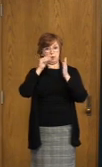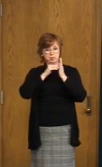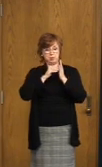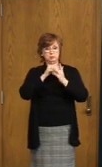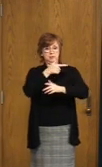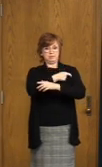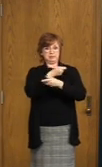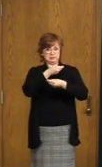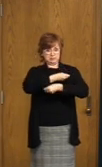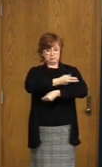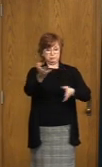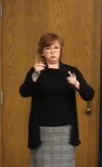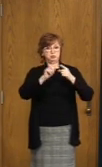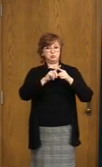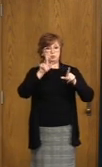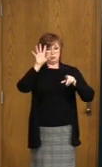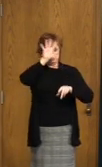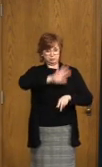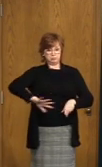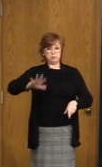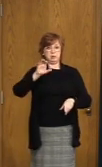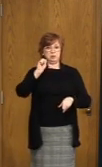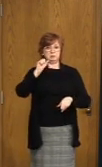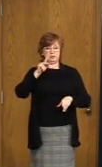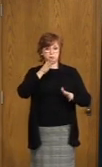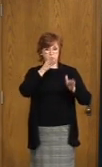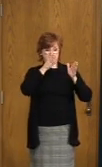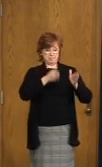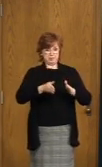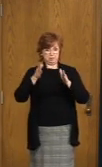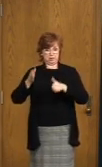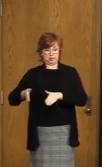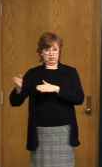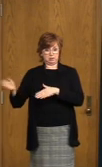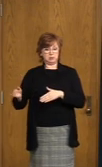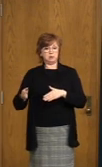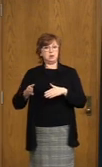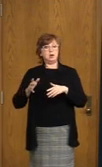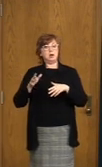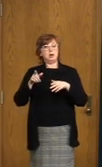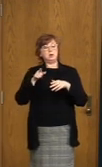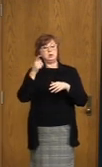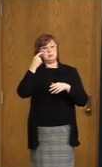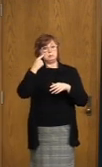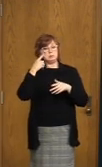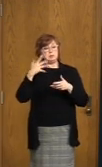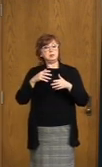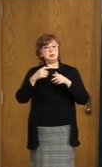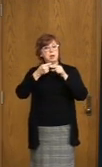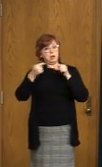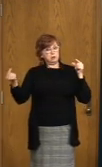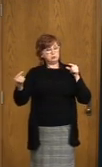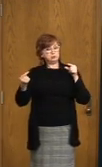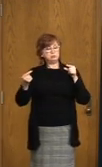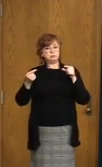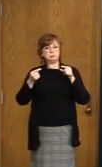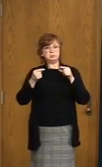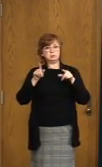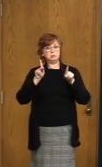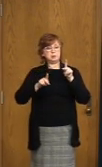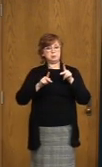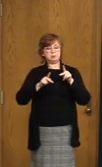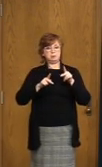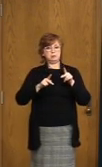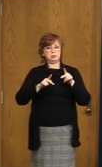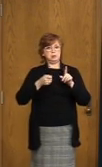there so far been any adverse reactions to either of the vaccines? And if so, what were they? Yeah, thanks. So that's really